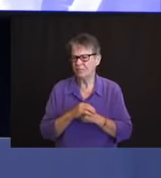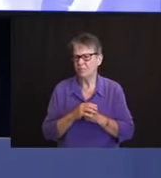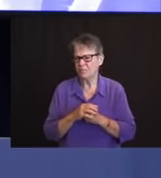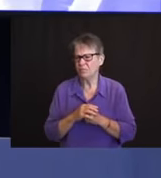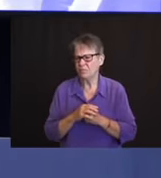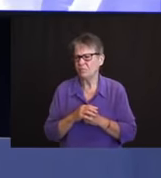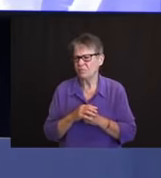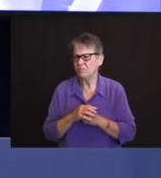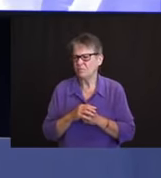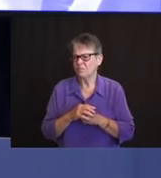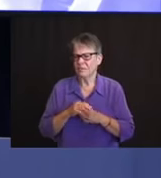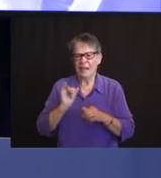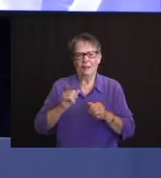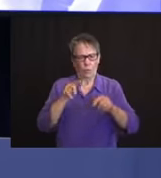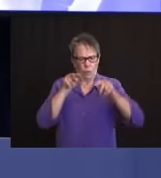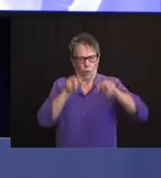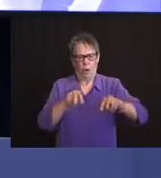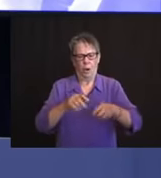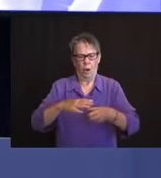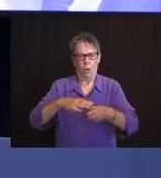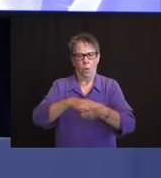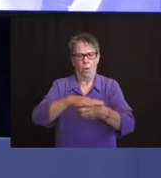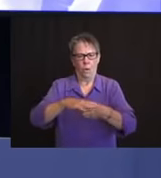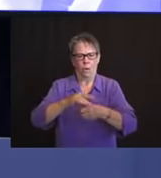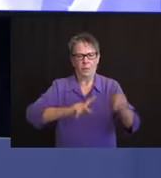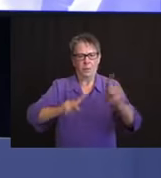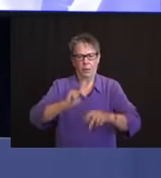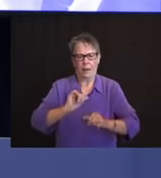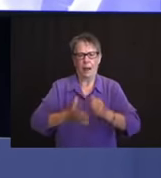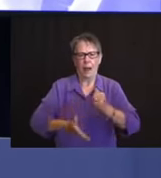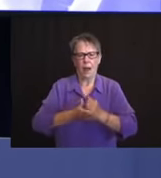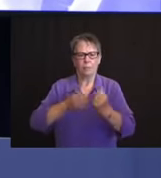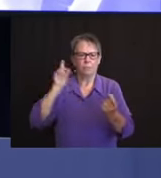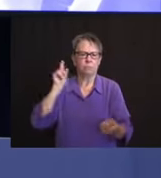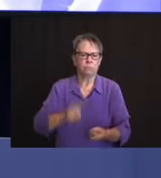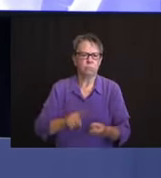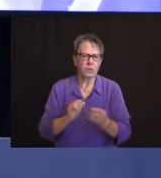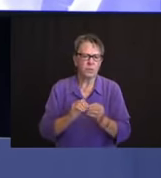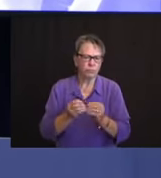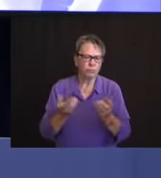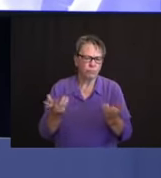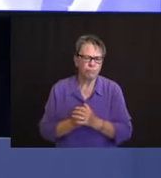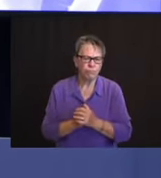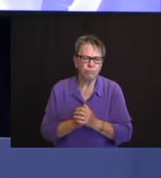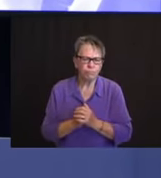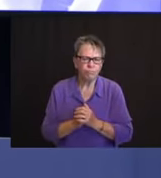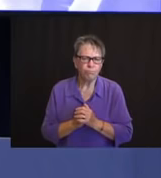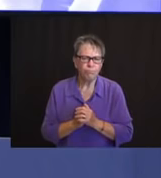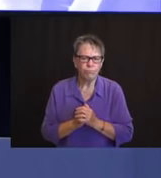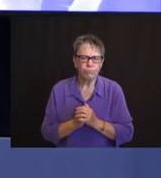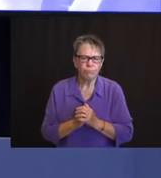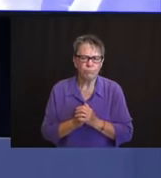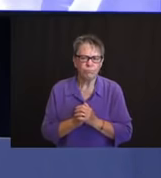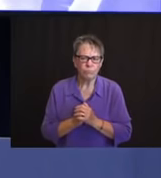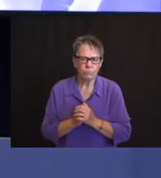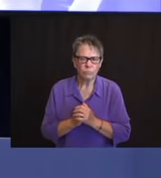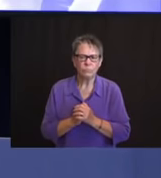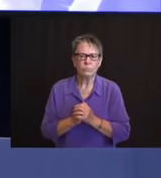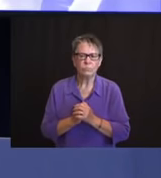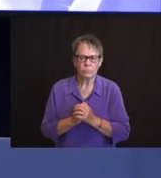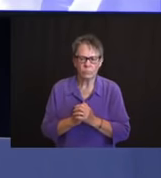the overdose crisis. The power of these teams is that they combine robust data with local partnerships, which is